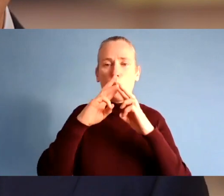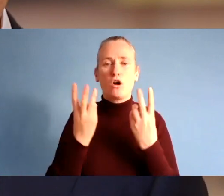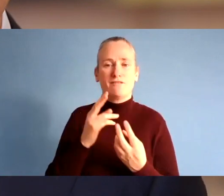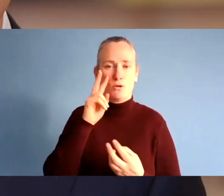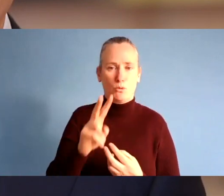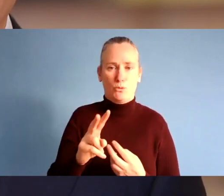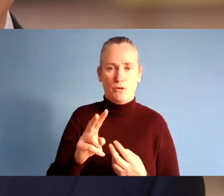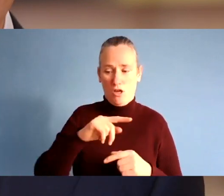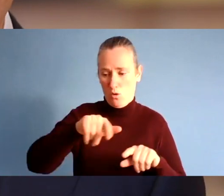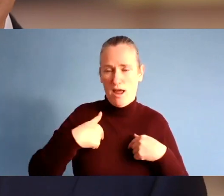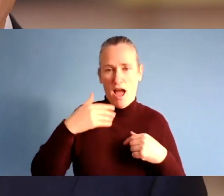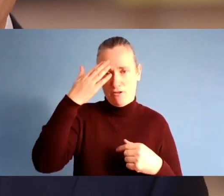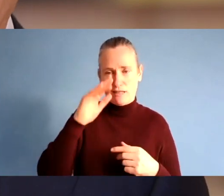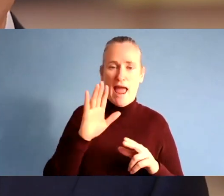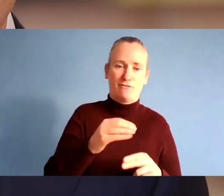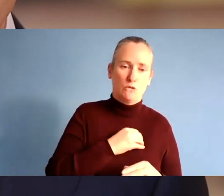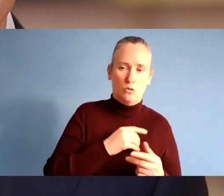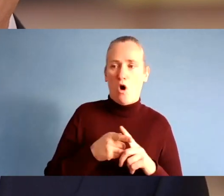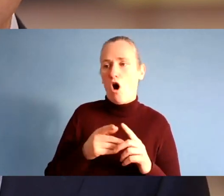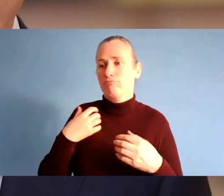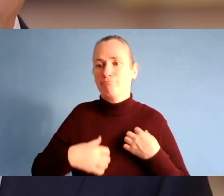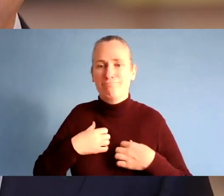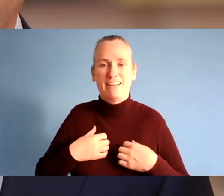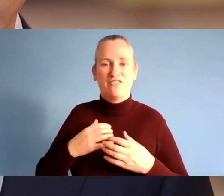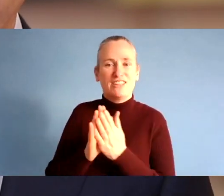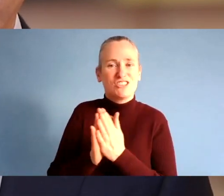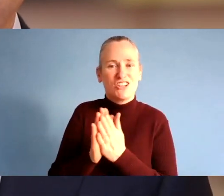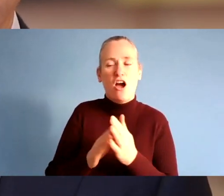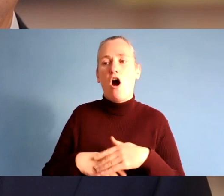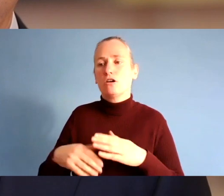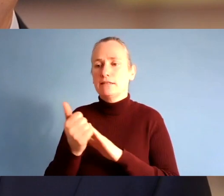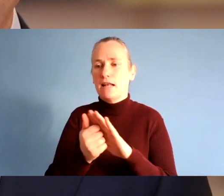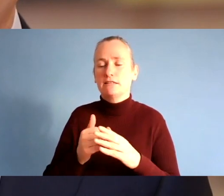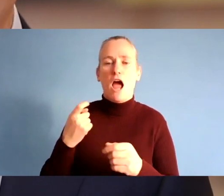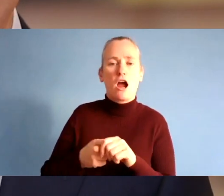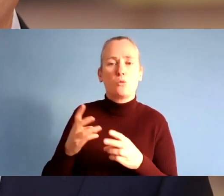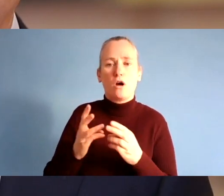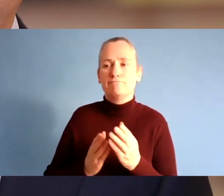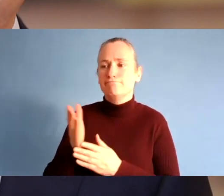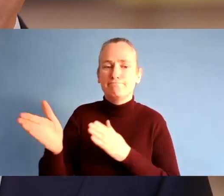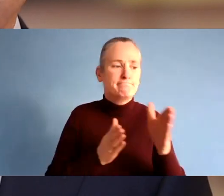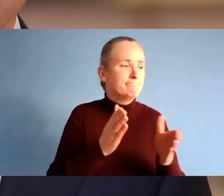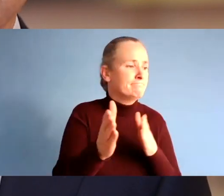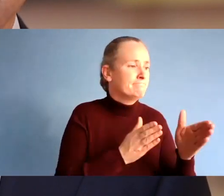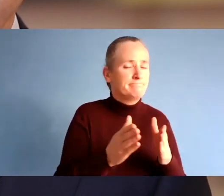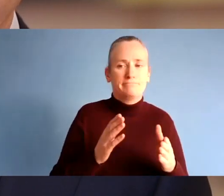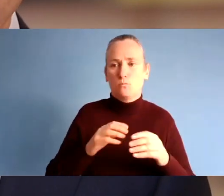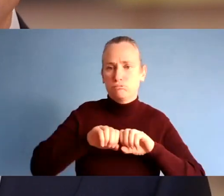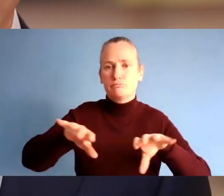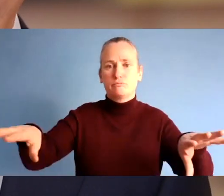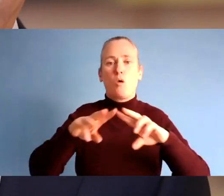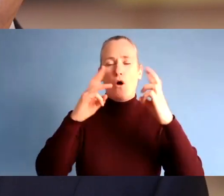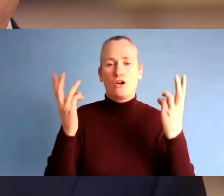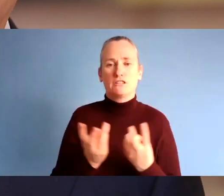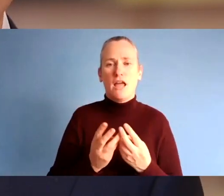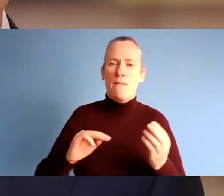of necessity, adventure, and with talent, hard work and our creative arts, have made our mark in the world. Millions